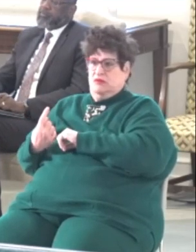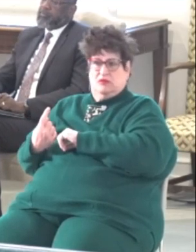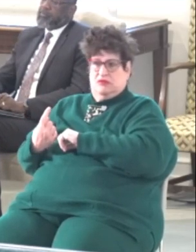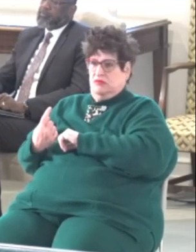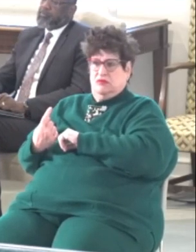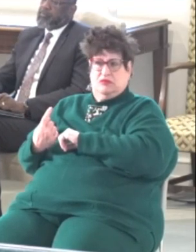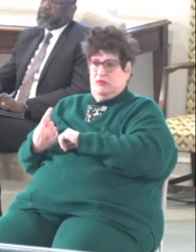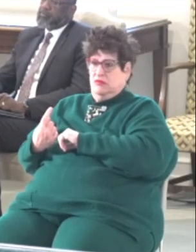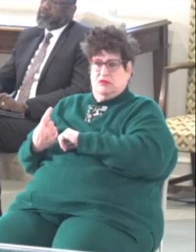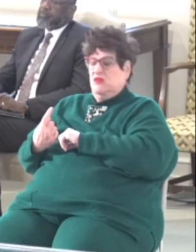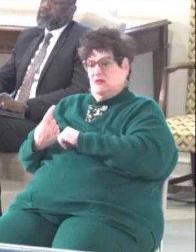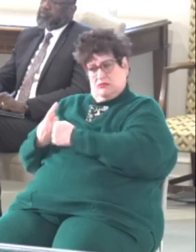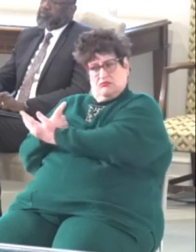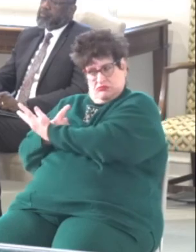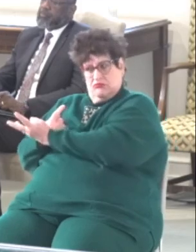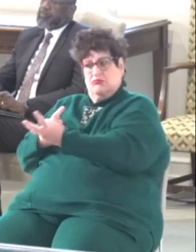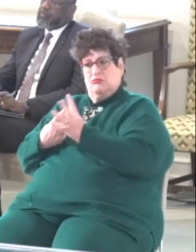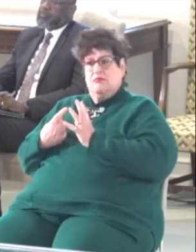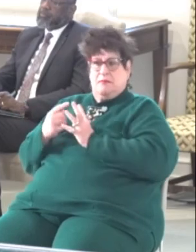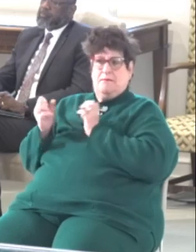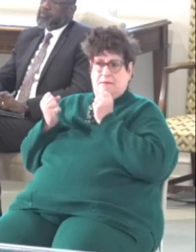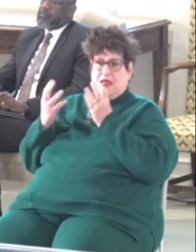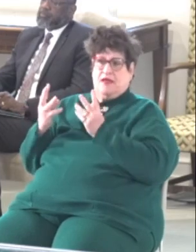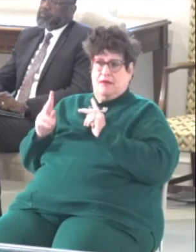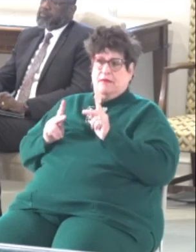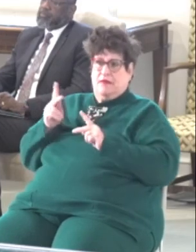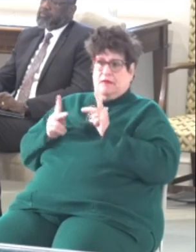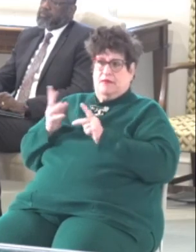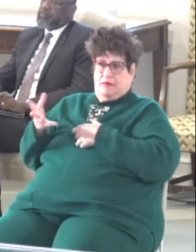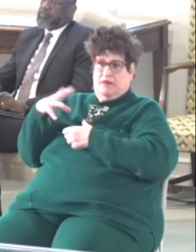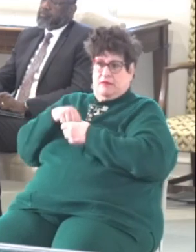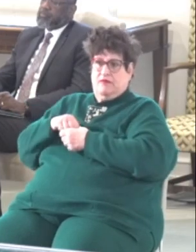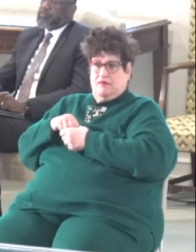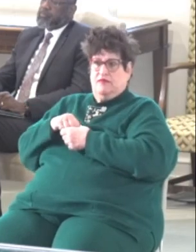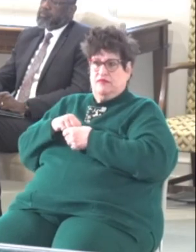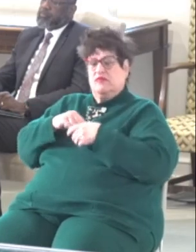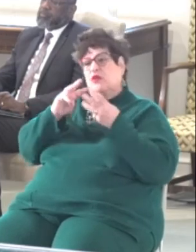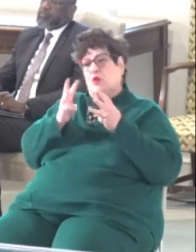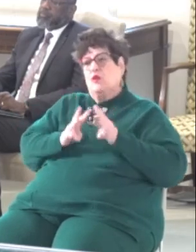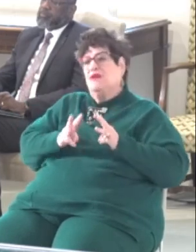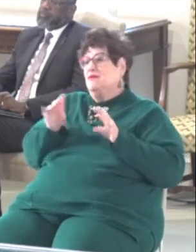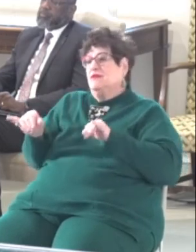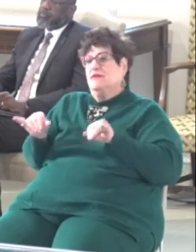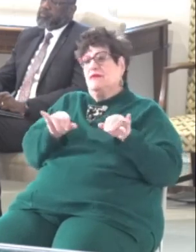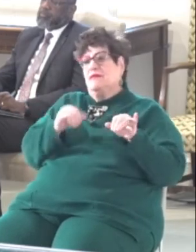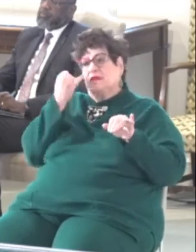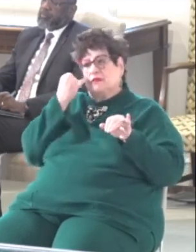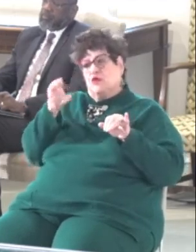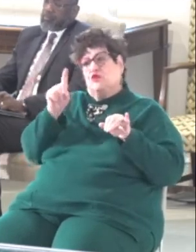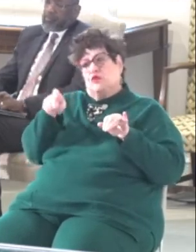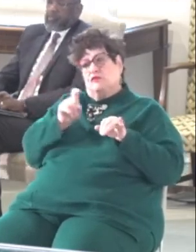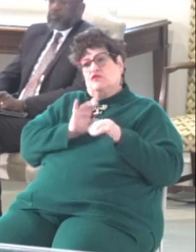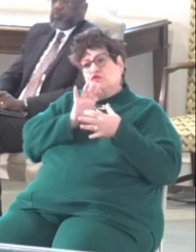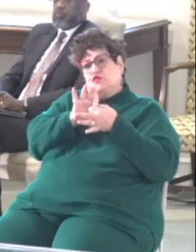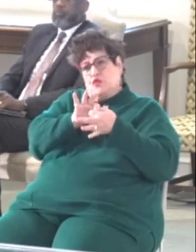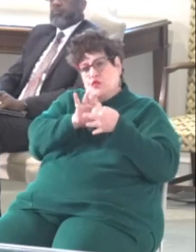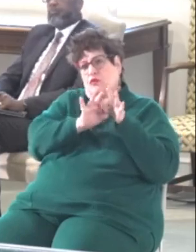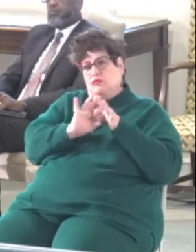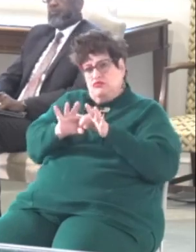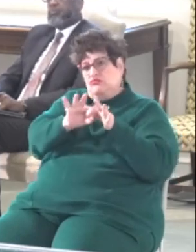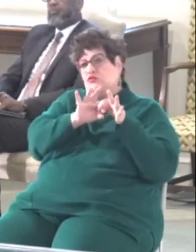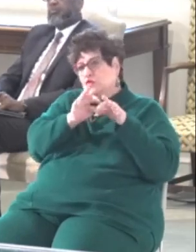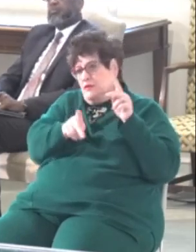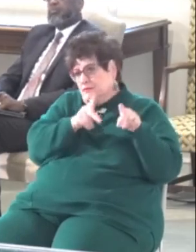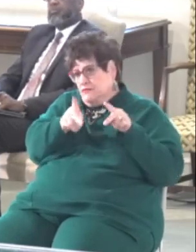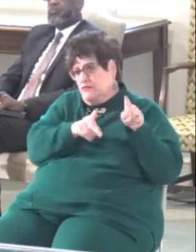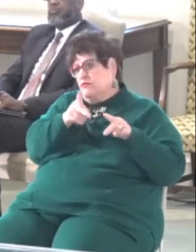created the stone circles. And in this way, during winter, it's also a time to join with others to do that work, to